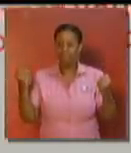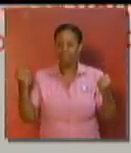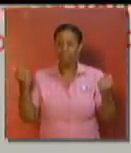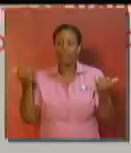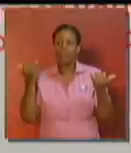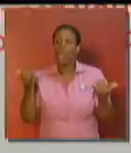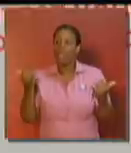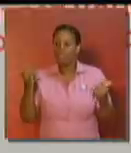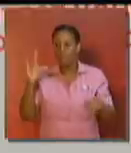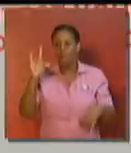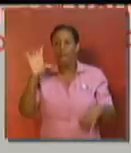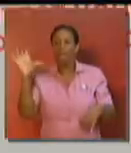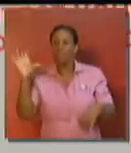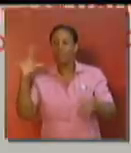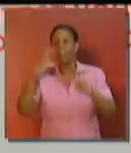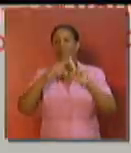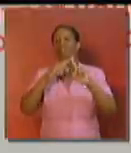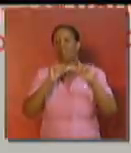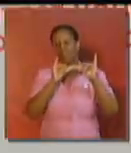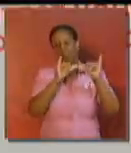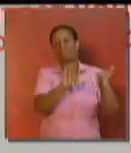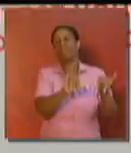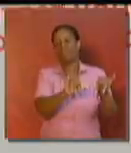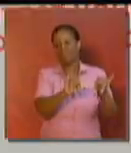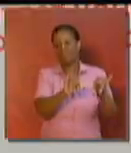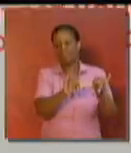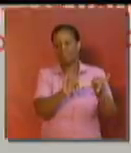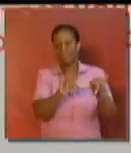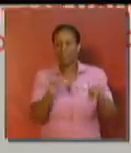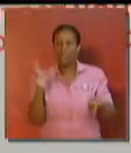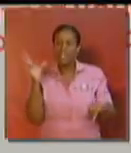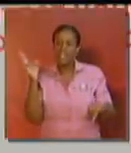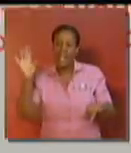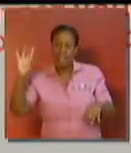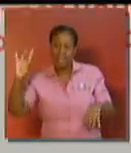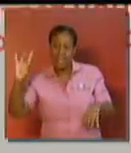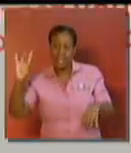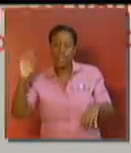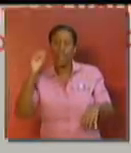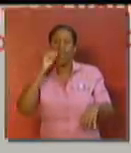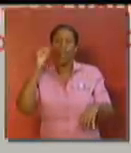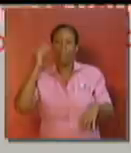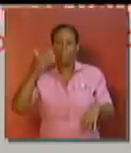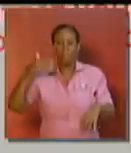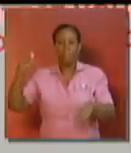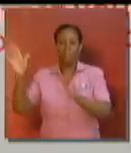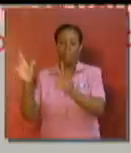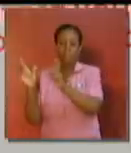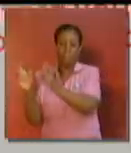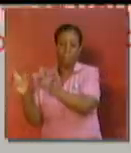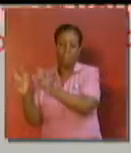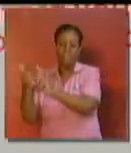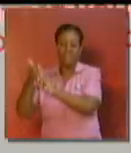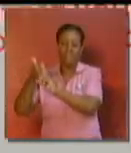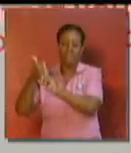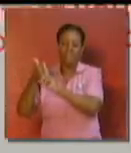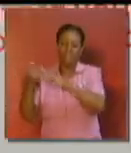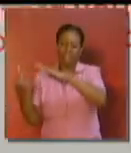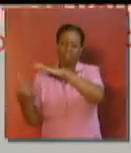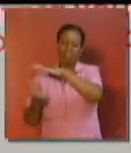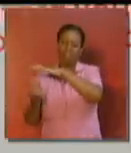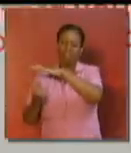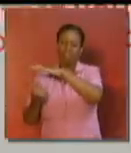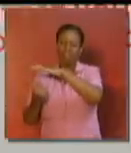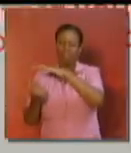follows. There are 78 individuals currently in home self-quarantine, and we're going to speak a little bit more about that later on